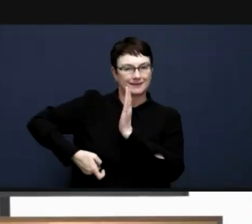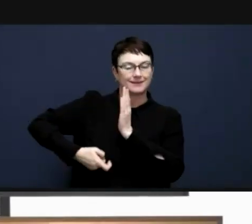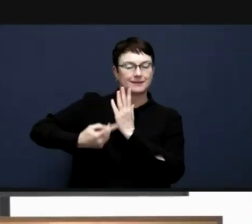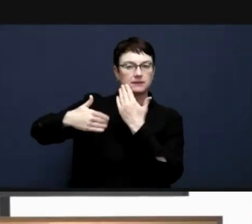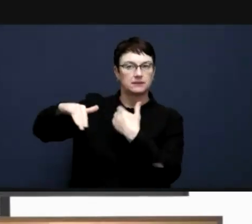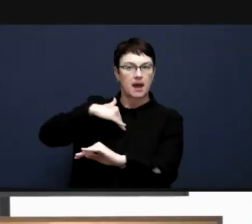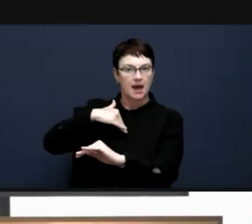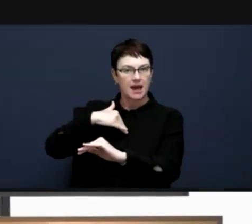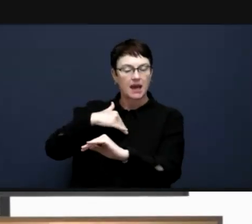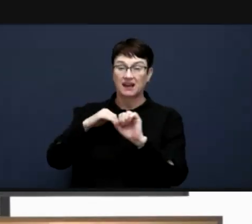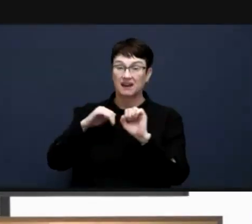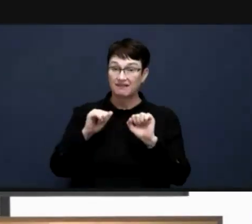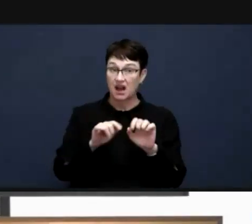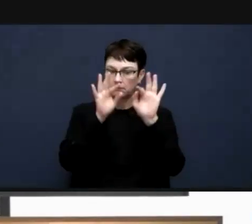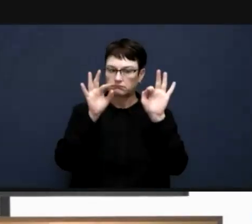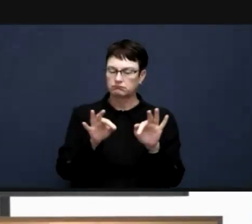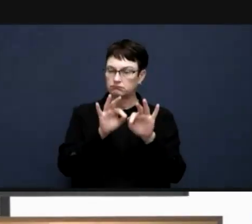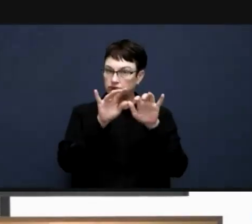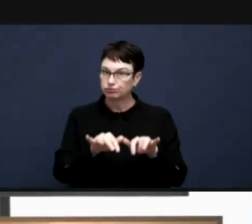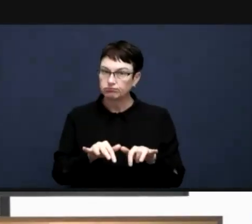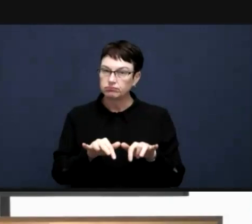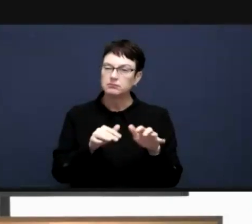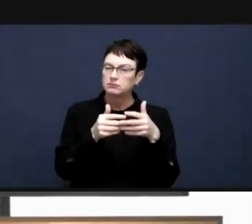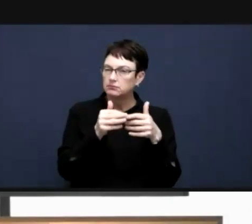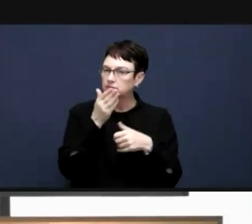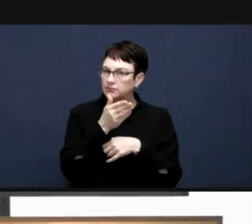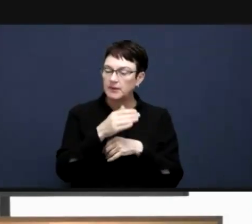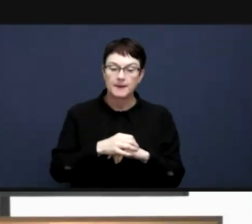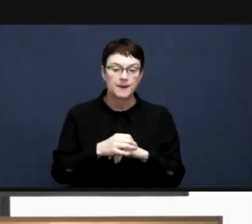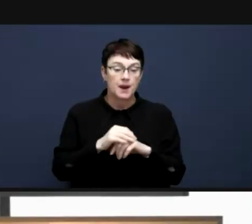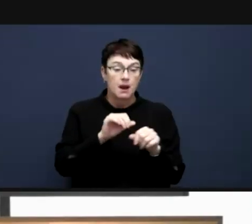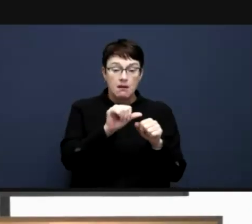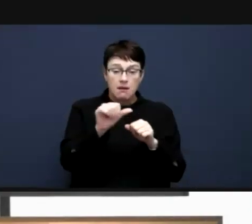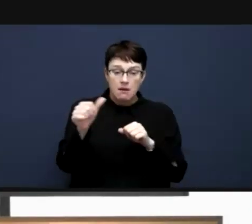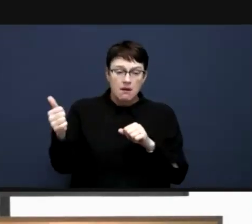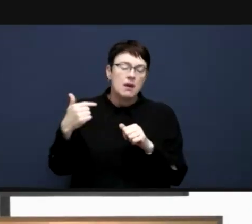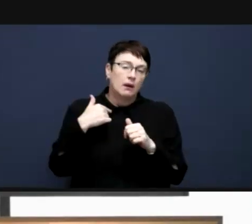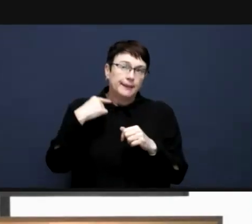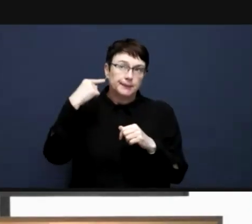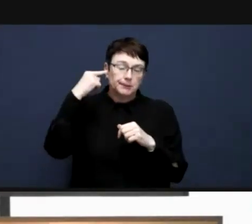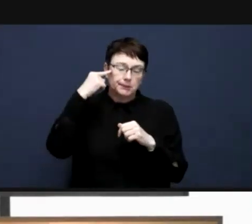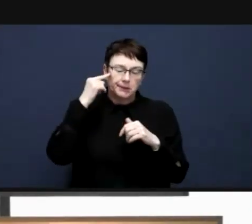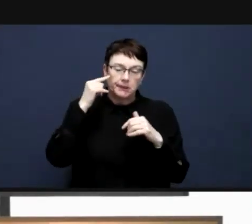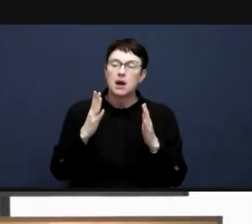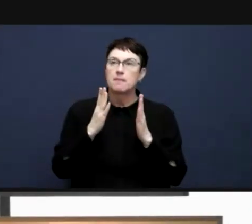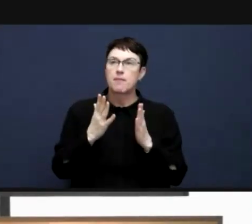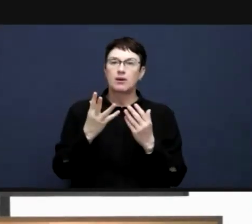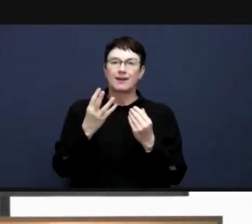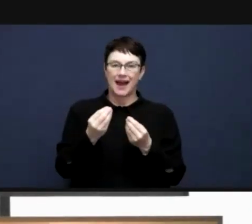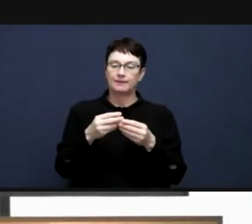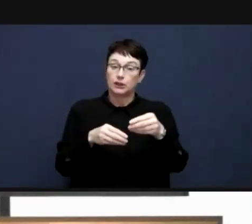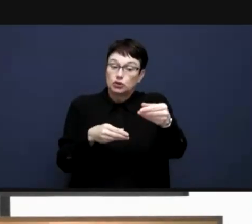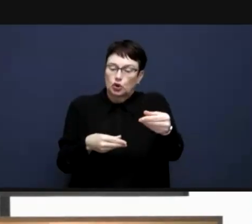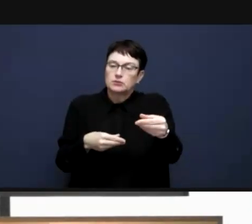points, I'm going very briefly to that. We talked about the possibility of providing in-context documentation that would be easier